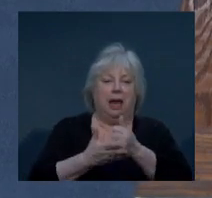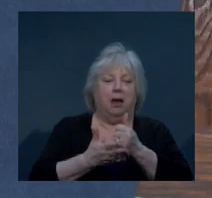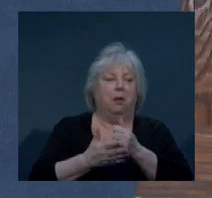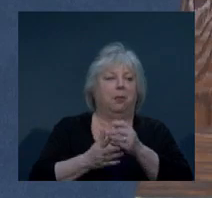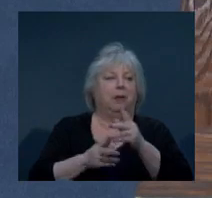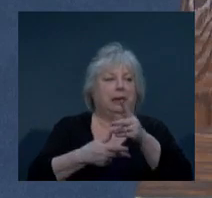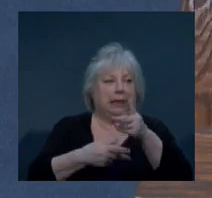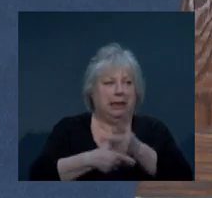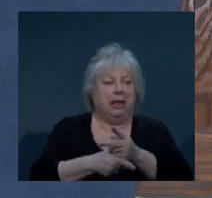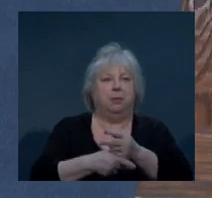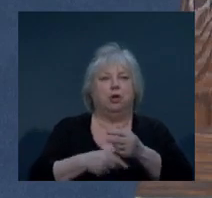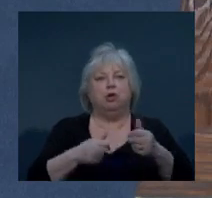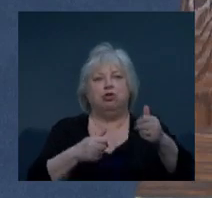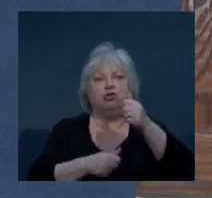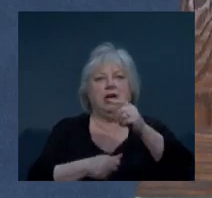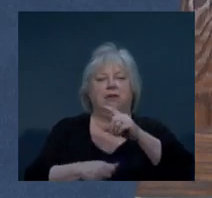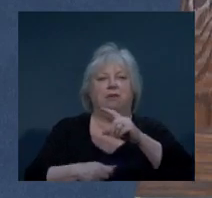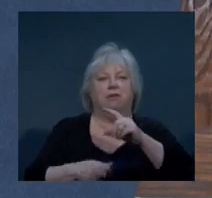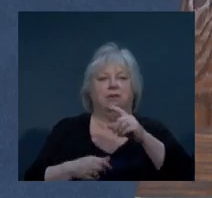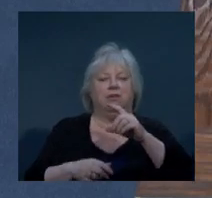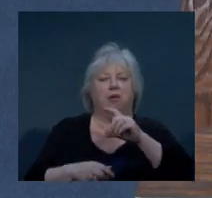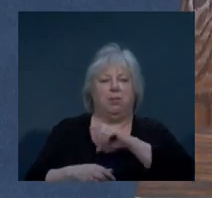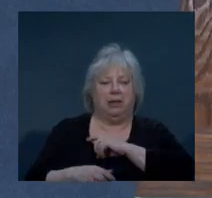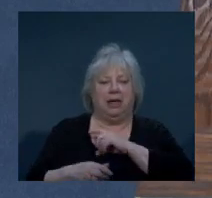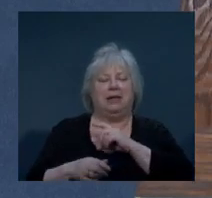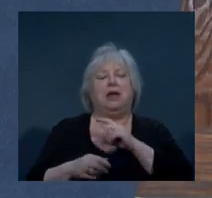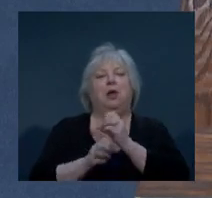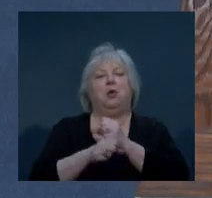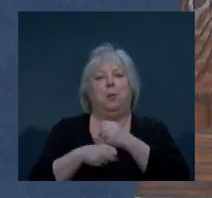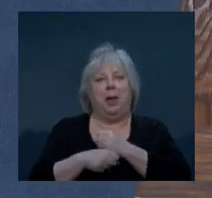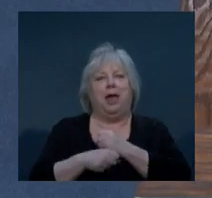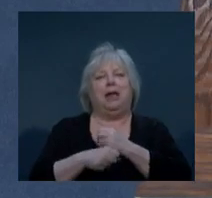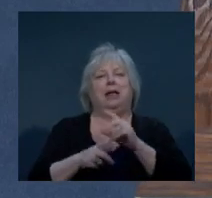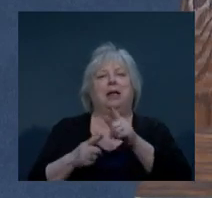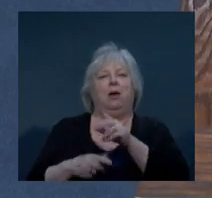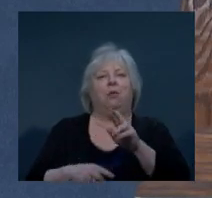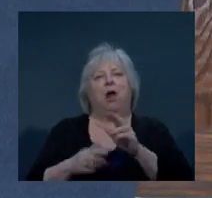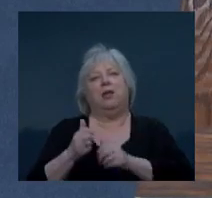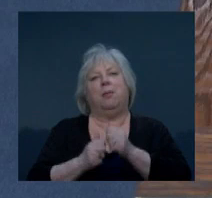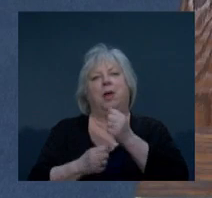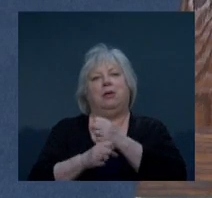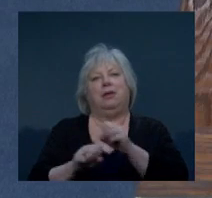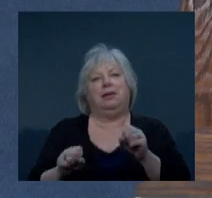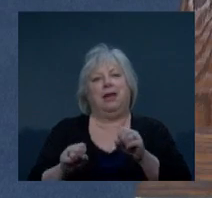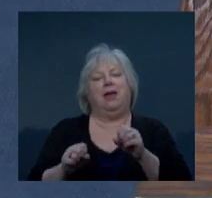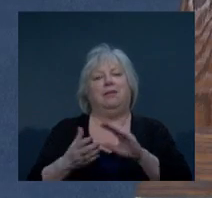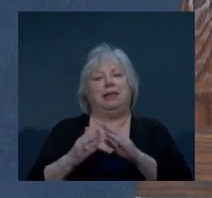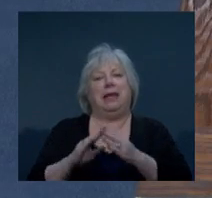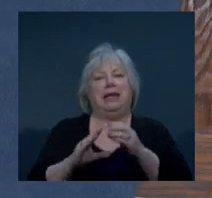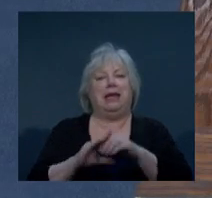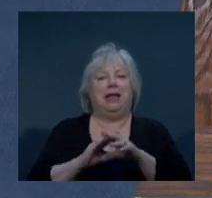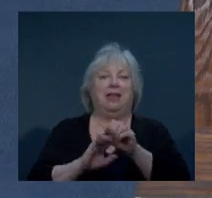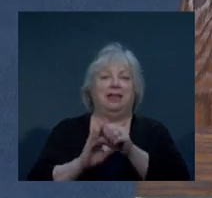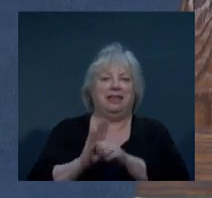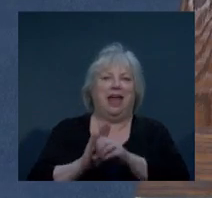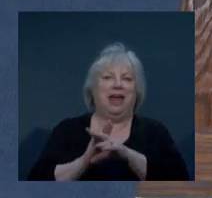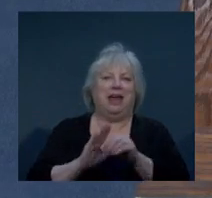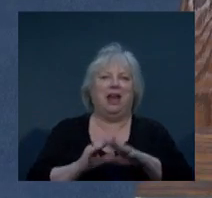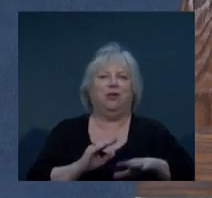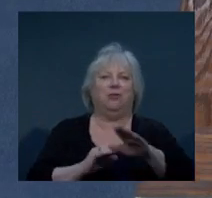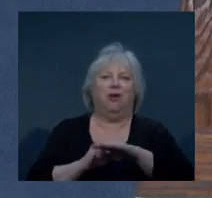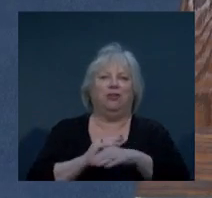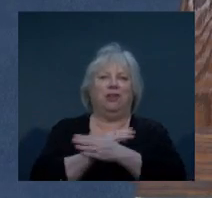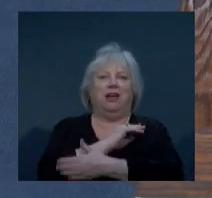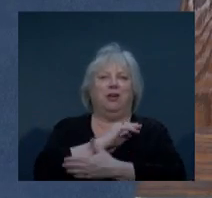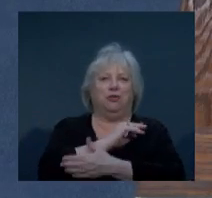Chief Keefe keep his promise of making Little Rock the safest city in Little Rock and in the state and in the USA, we need to have